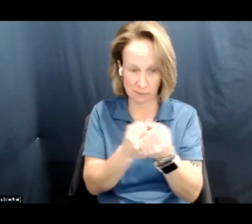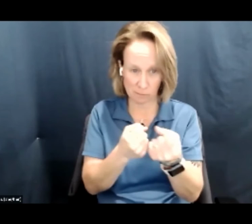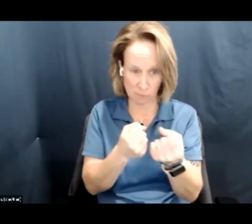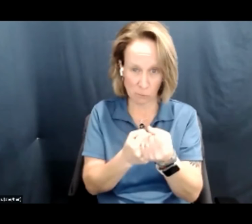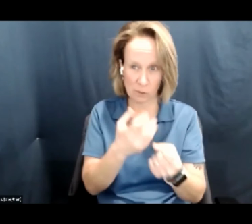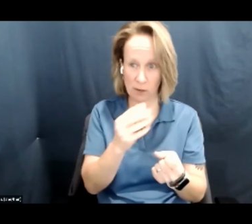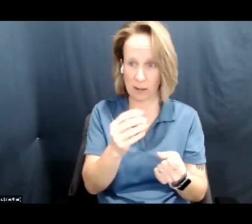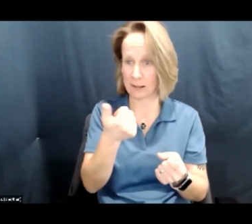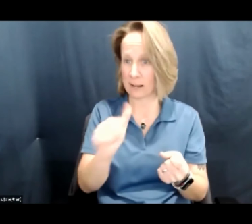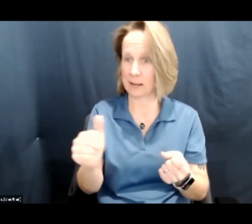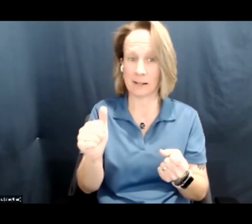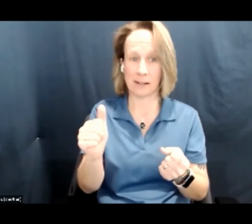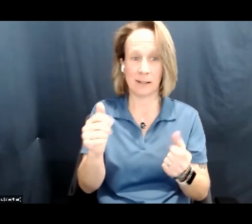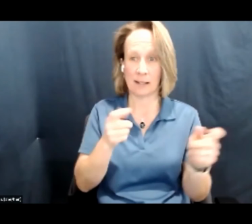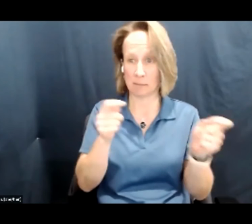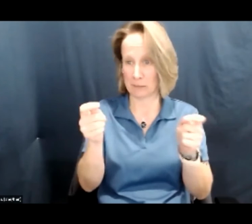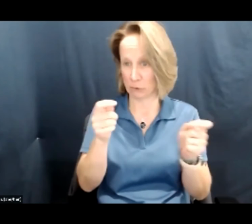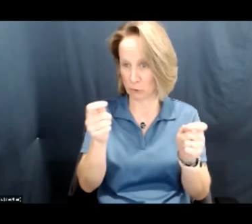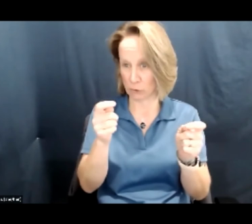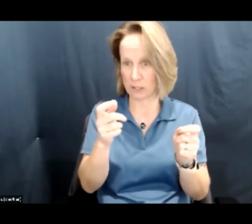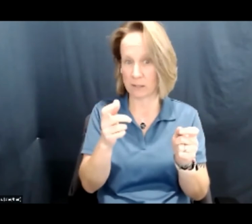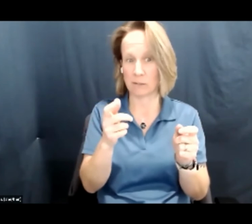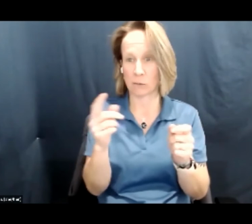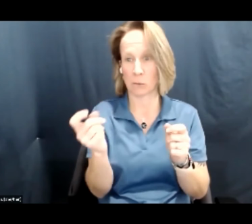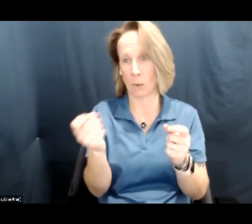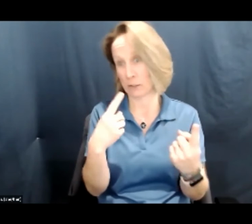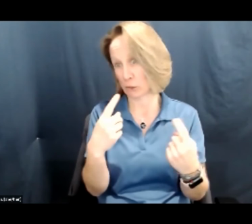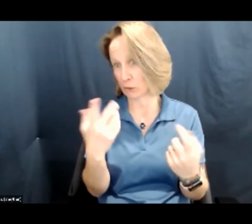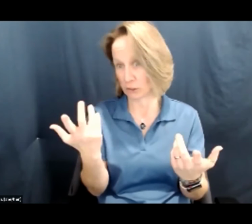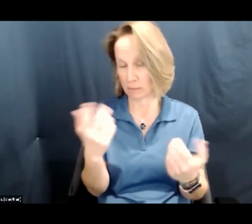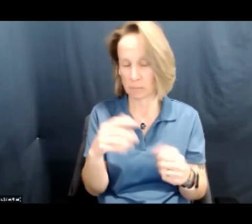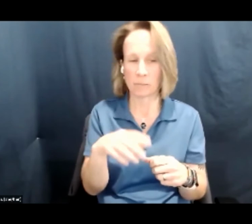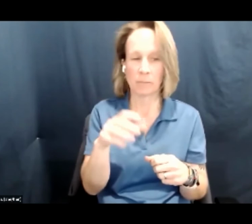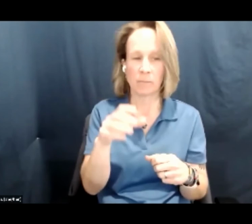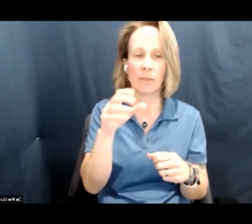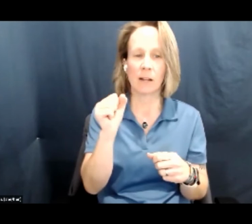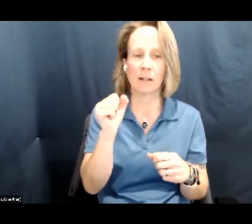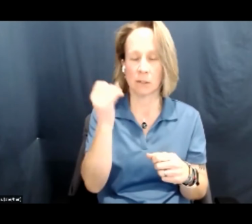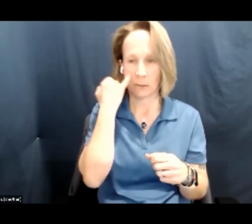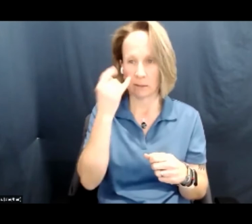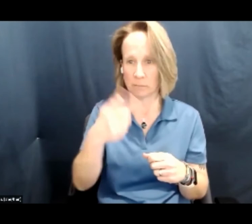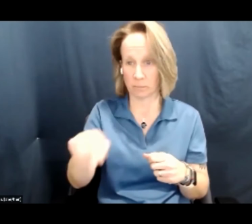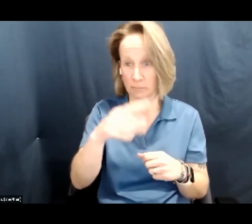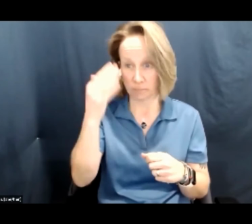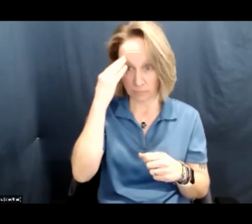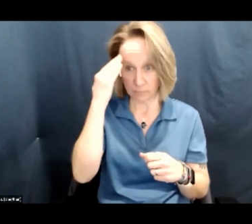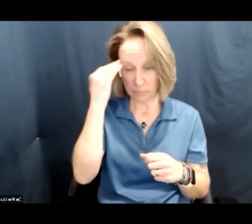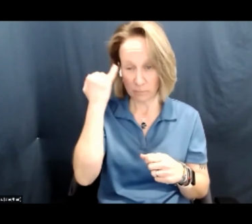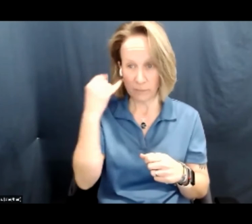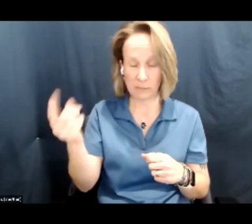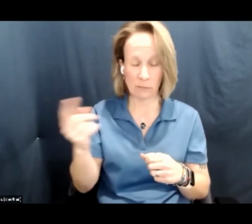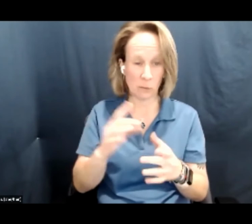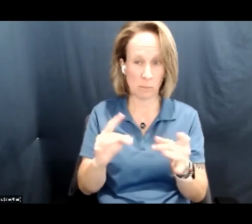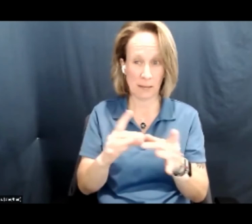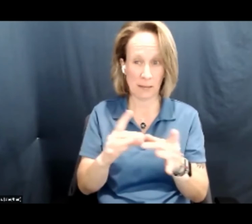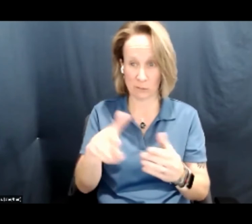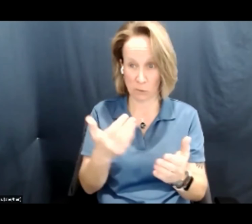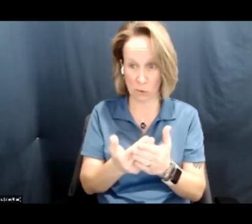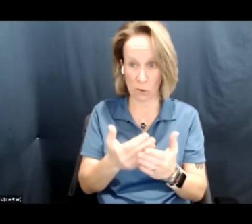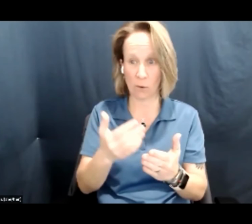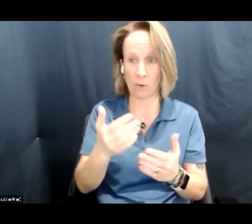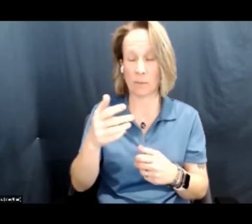questions that you might have. Also, just so that you all know, if you message all the panelists, it's